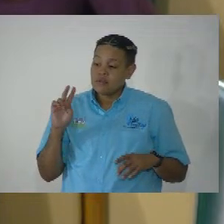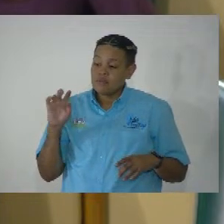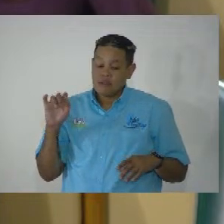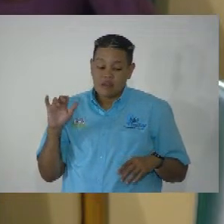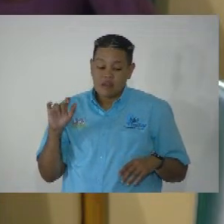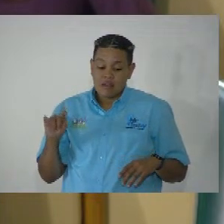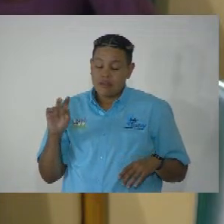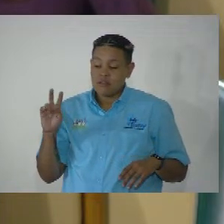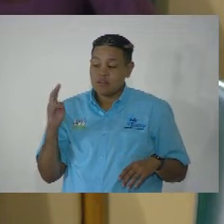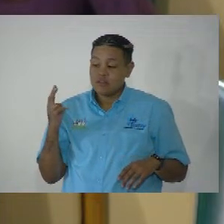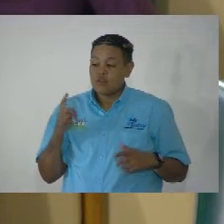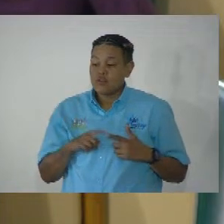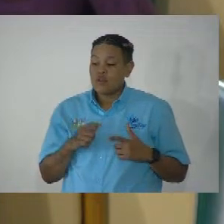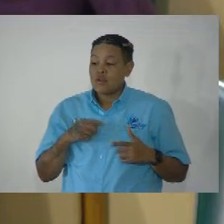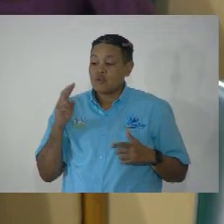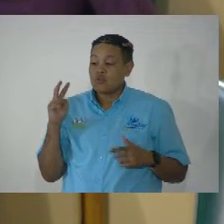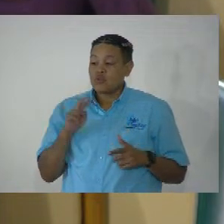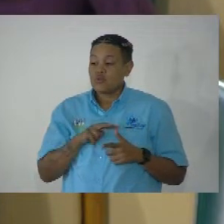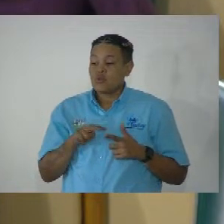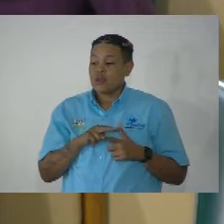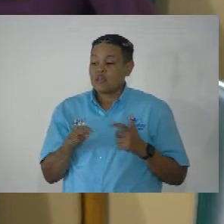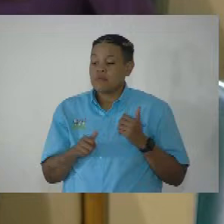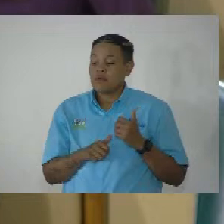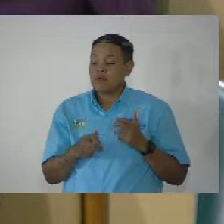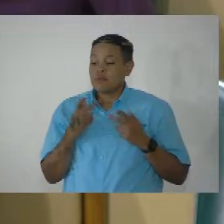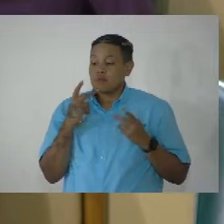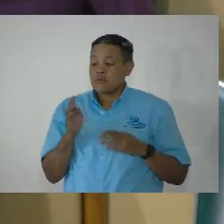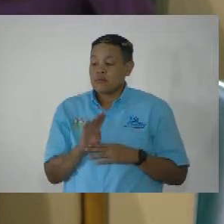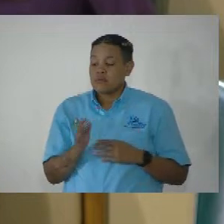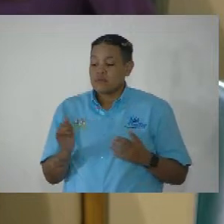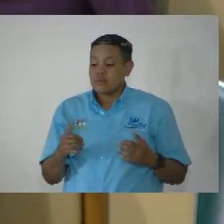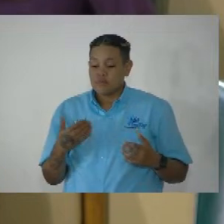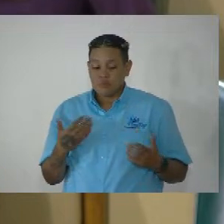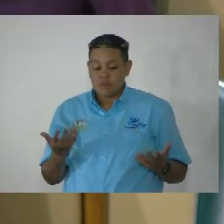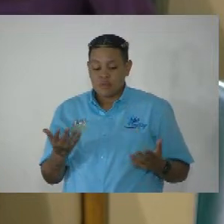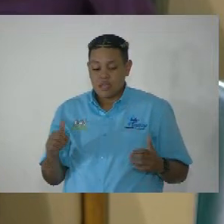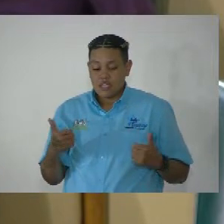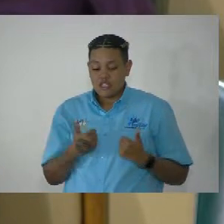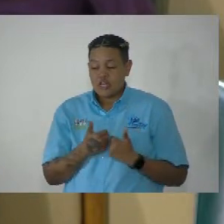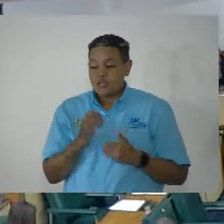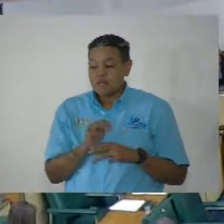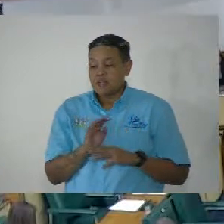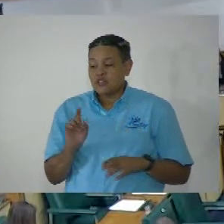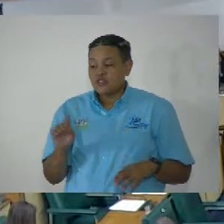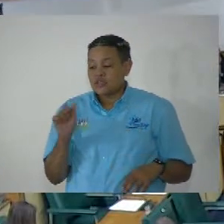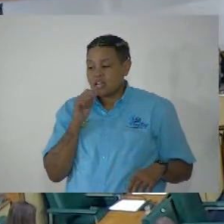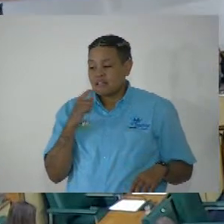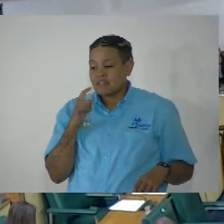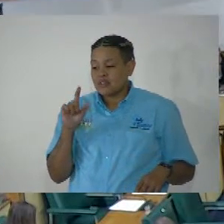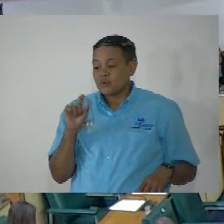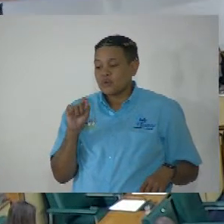Violence Act. 2 items under public business. That is what my... So here is the challenge, Minister. It should not have said